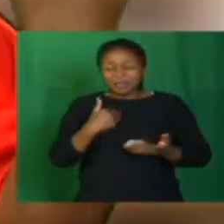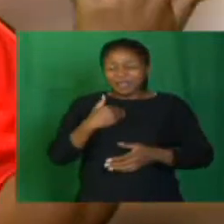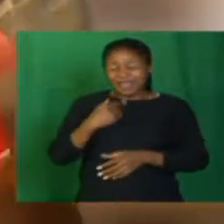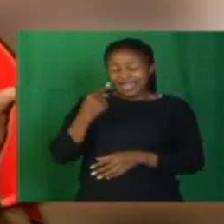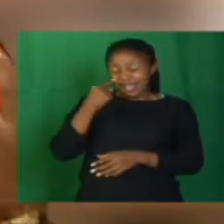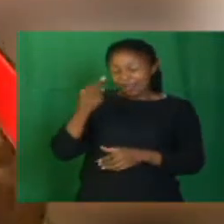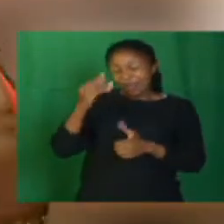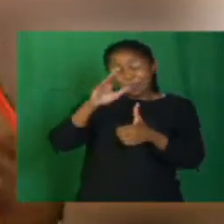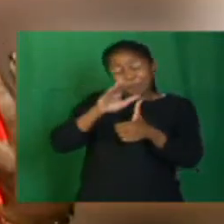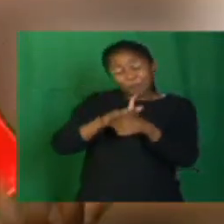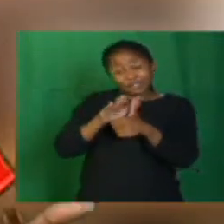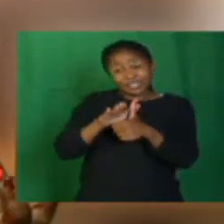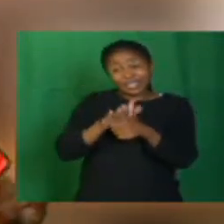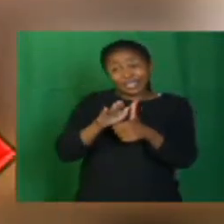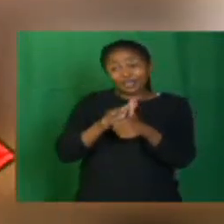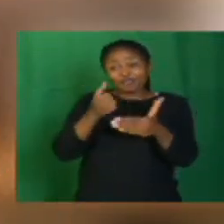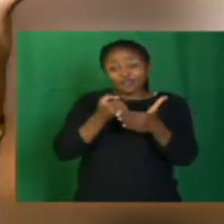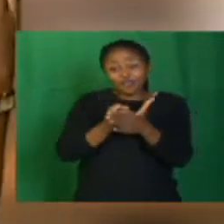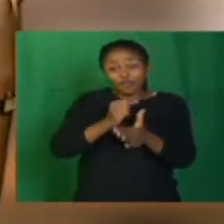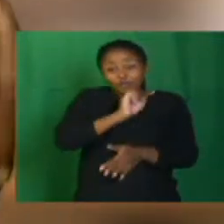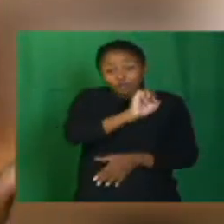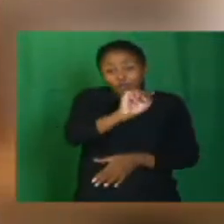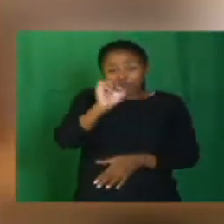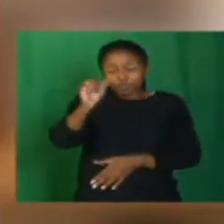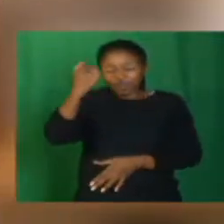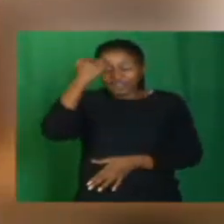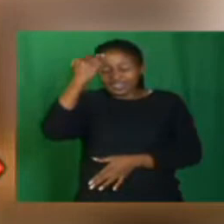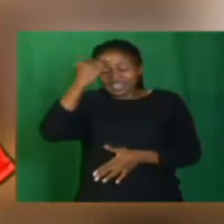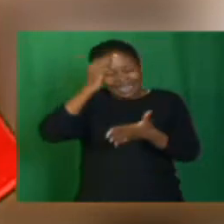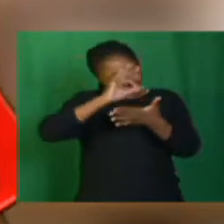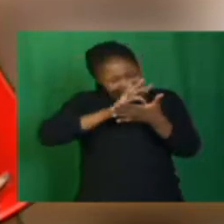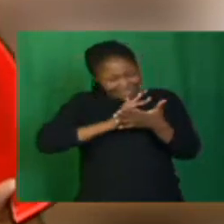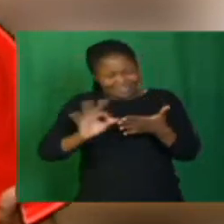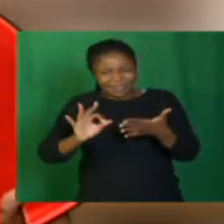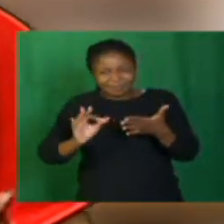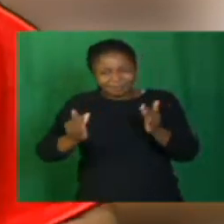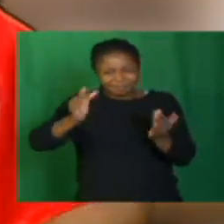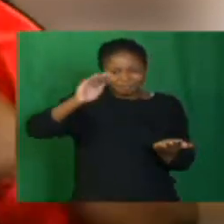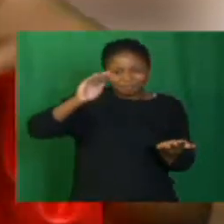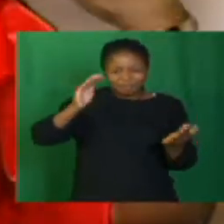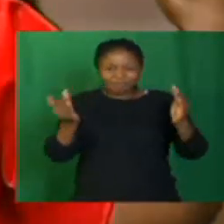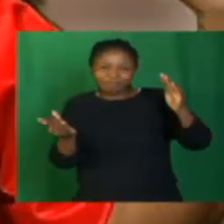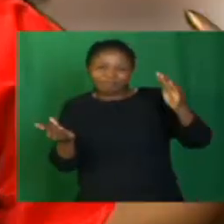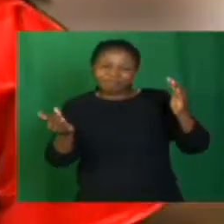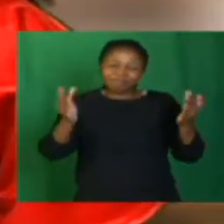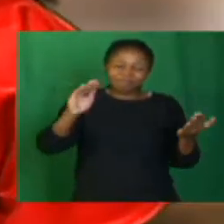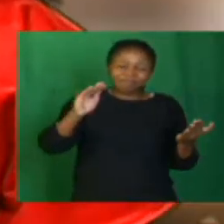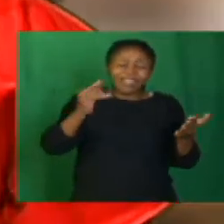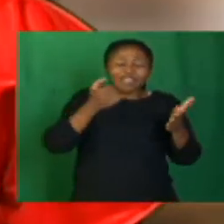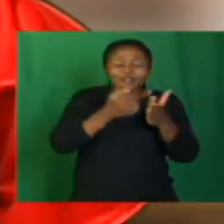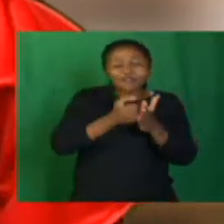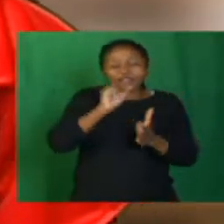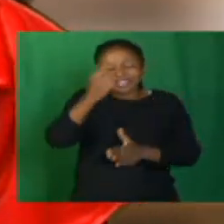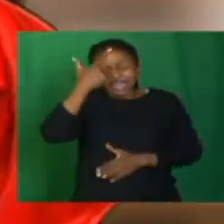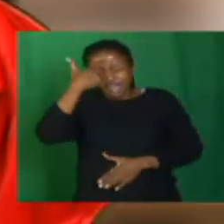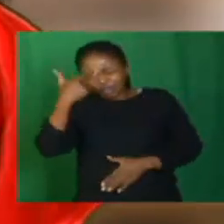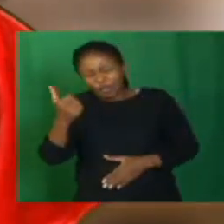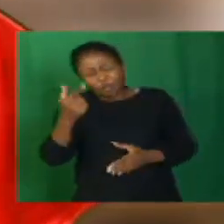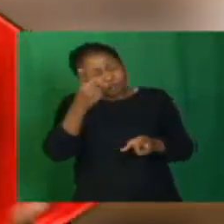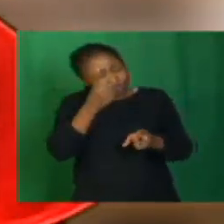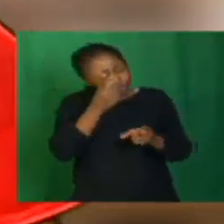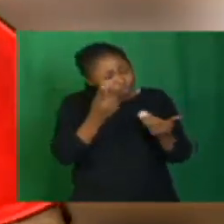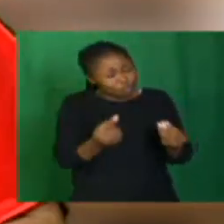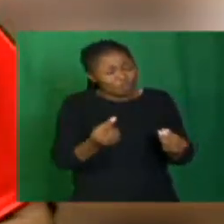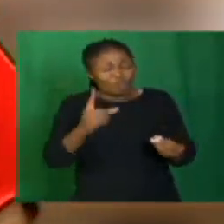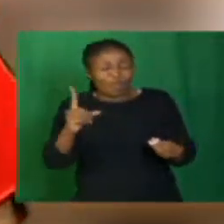a comparison for you so that you can know what you're expected to do in a discursive writing, what you're expected to